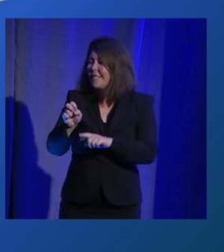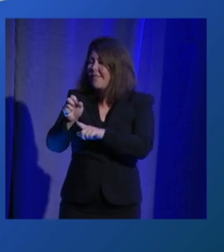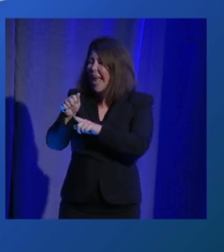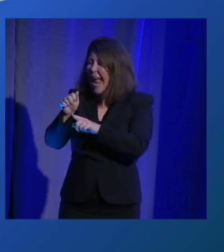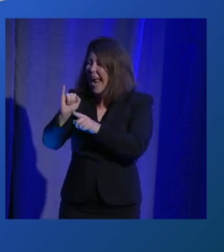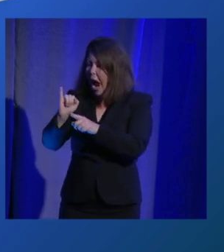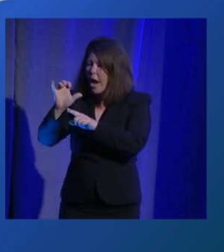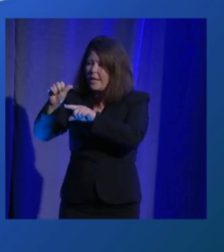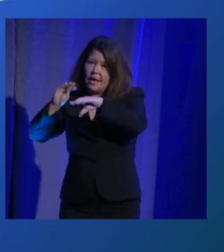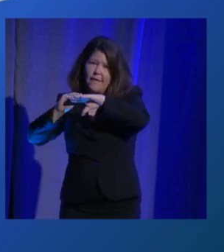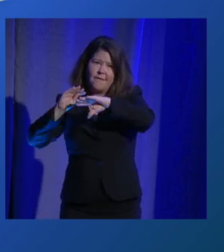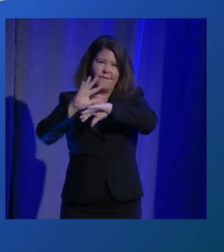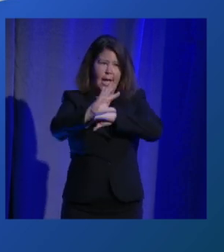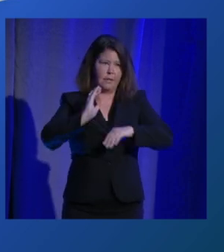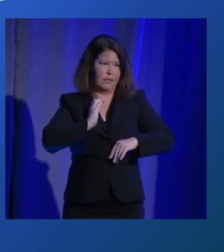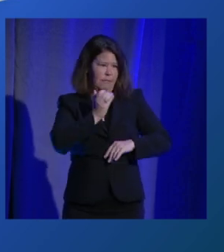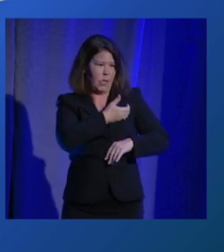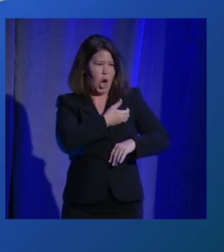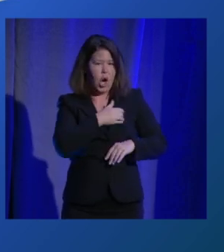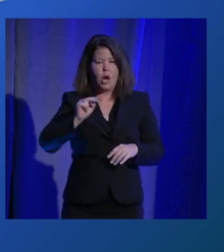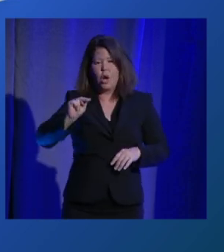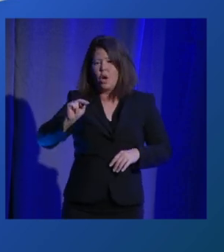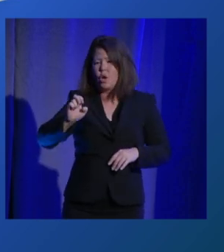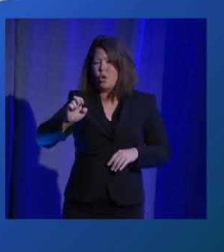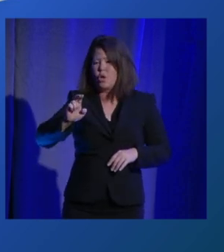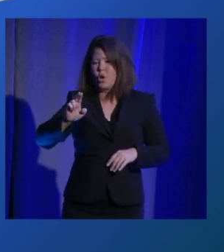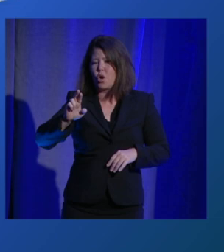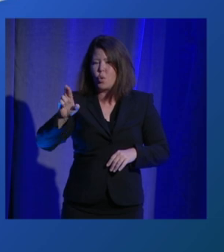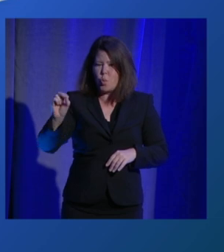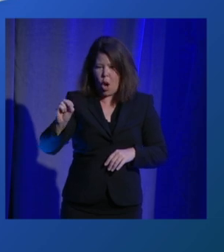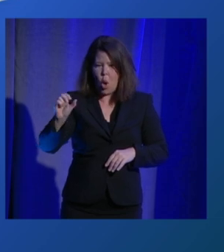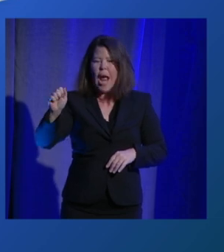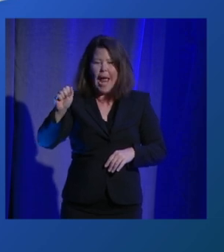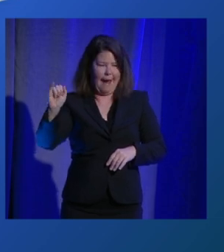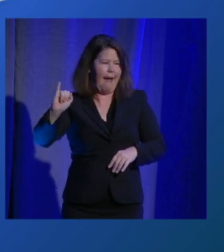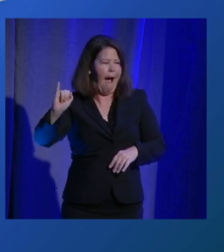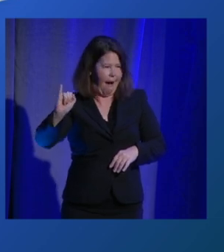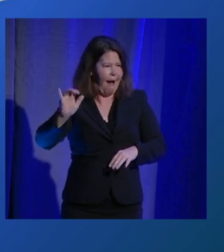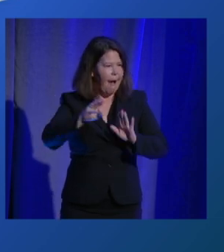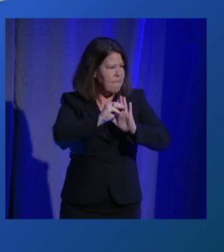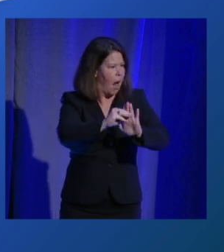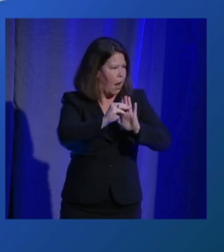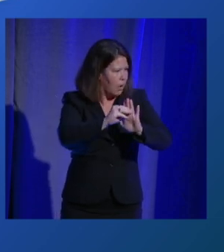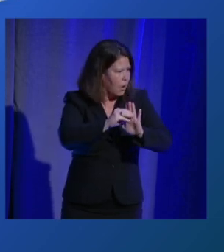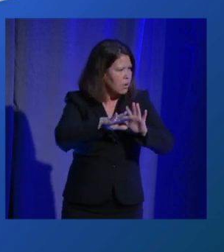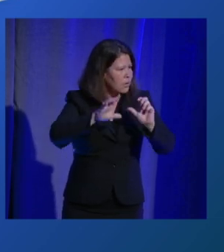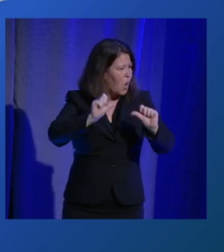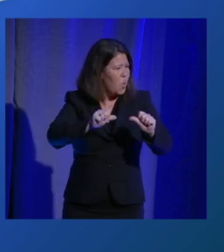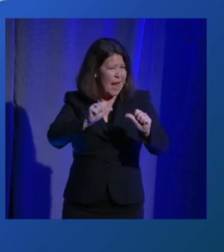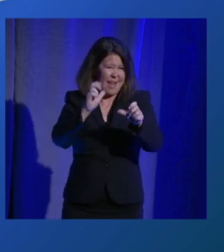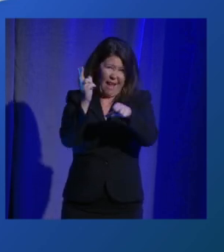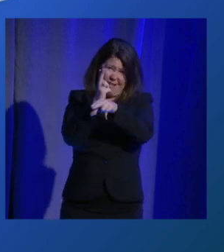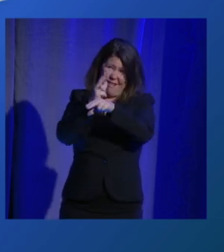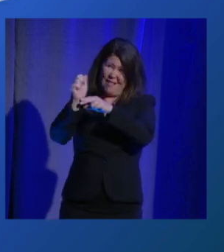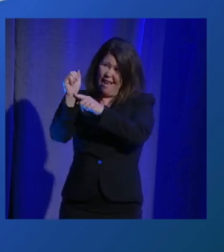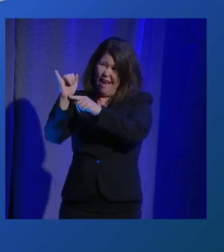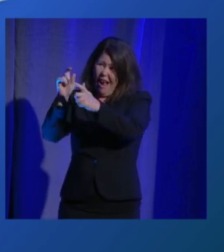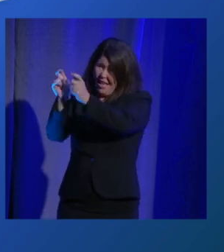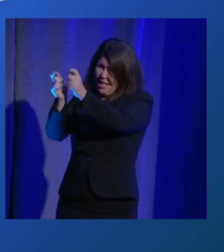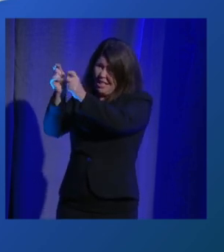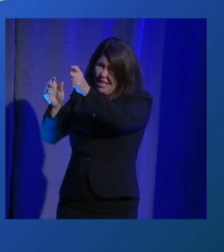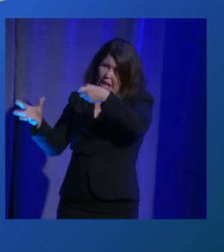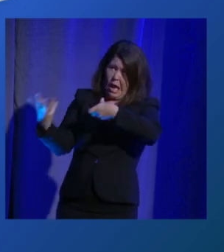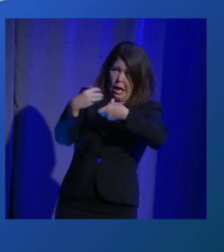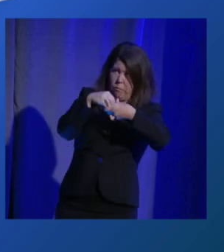neuro AI models you can use generative AI to do scenario generation but the most powerful